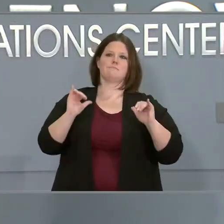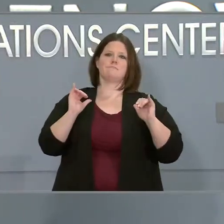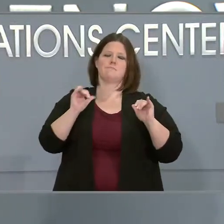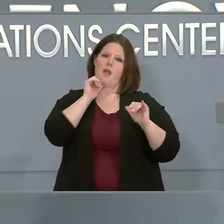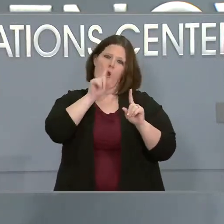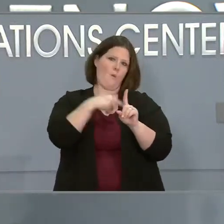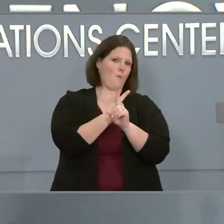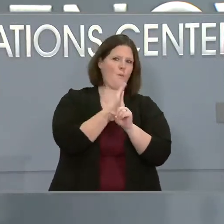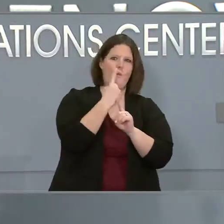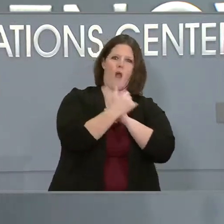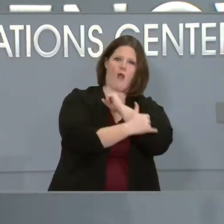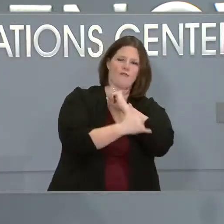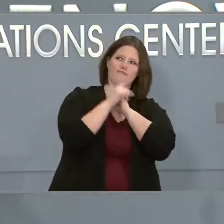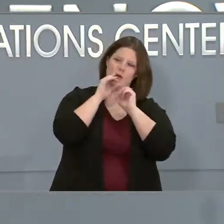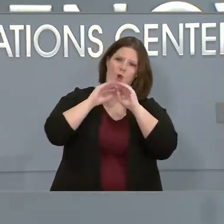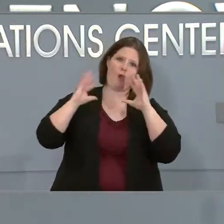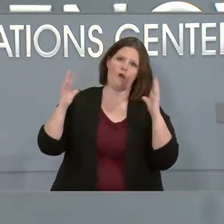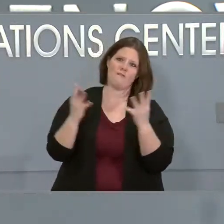well. Thanks.